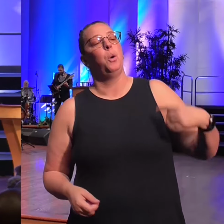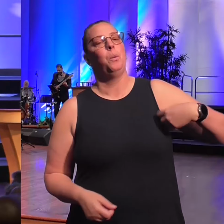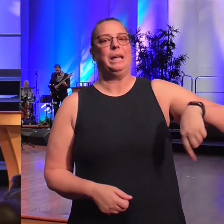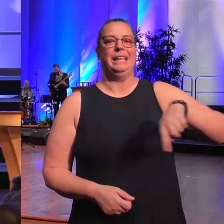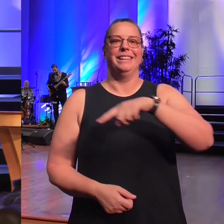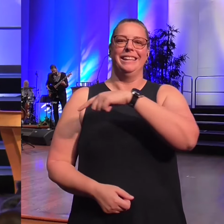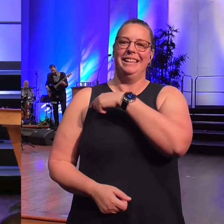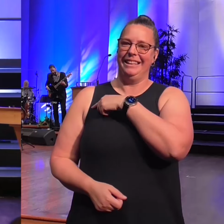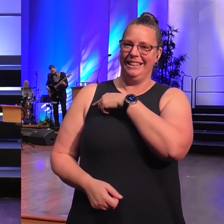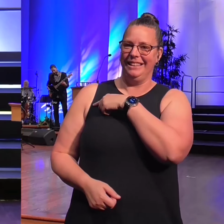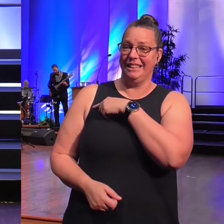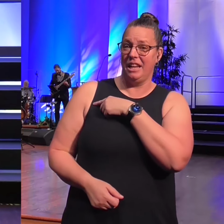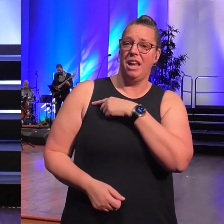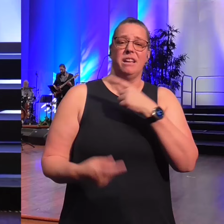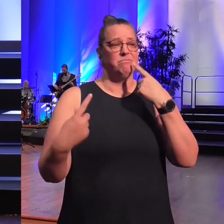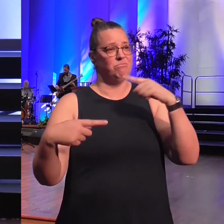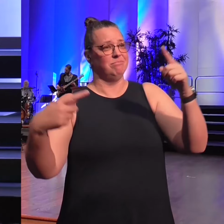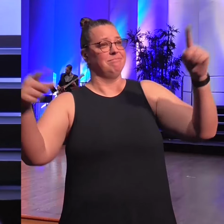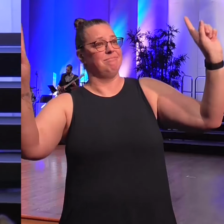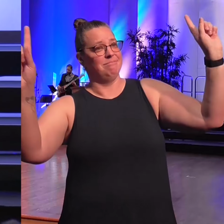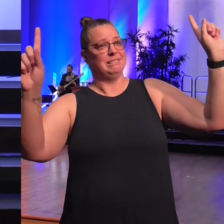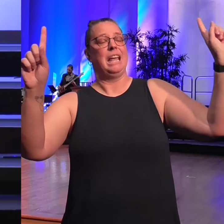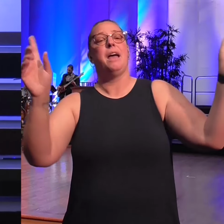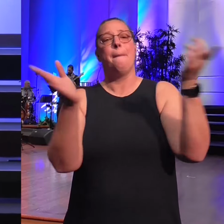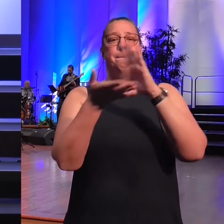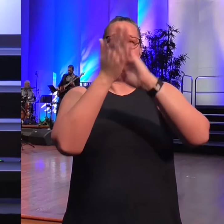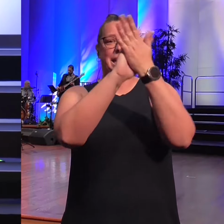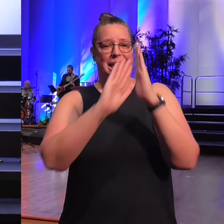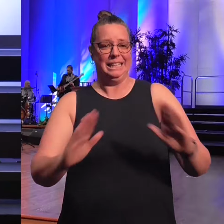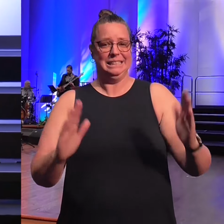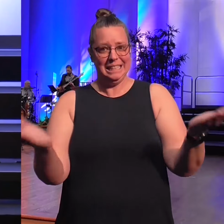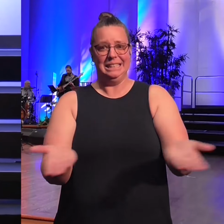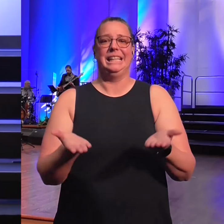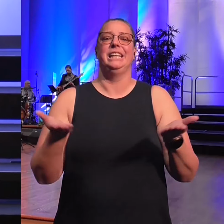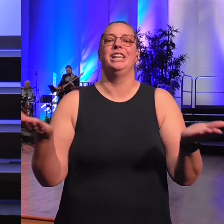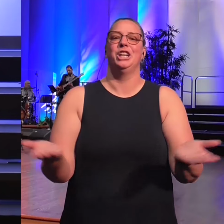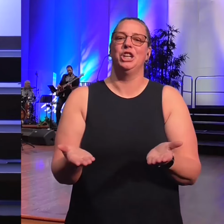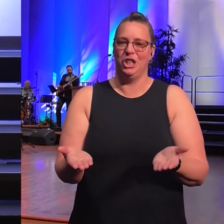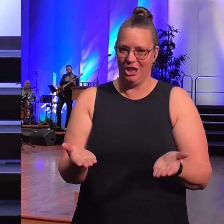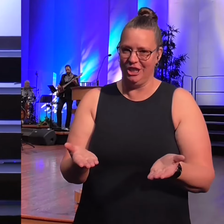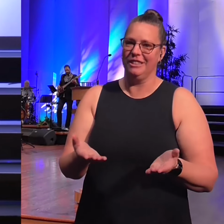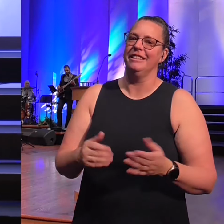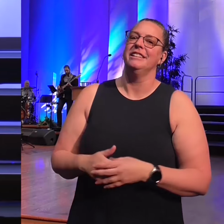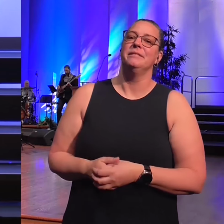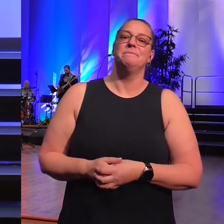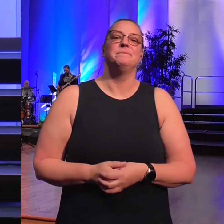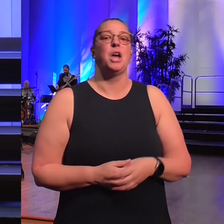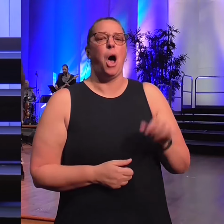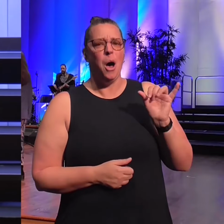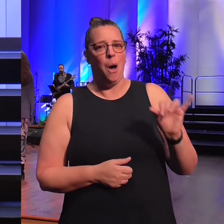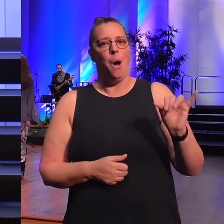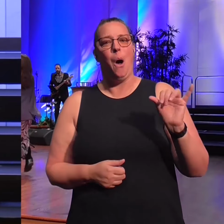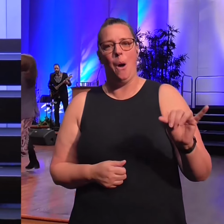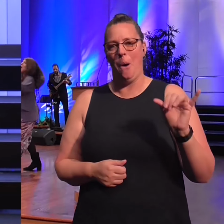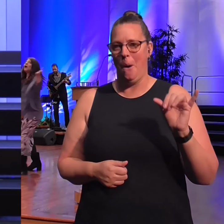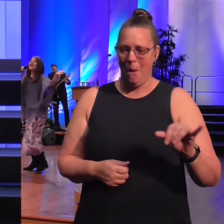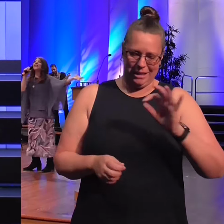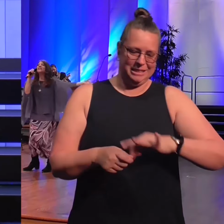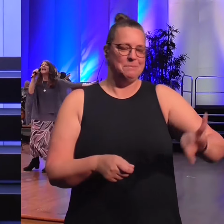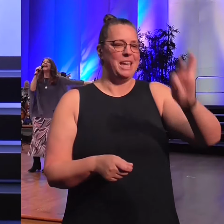We declare that peace is here. Oh,